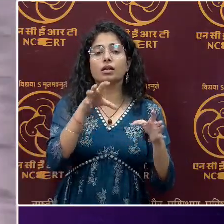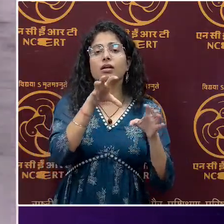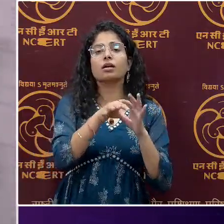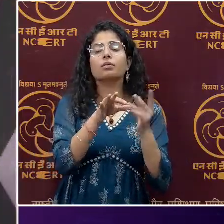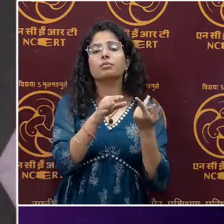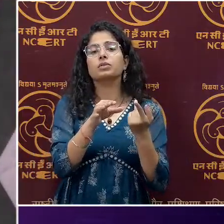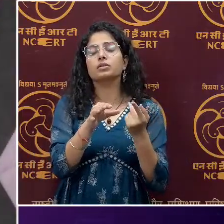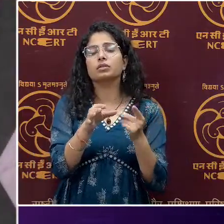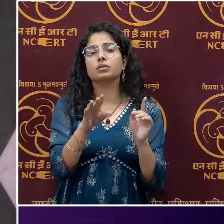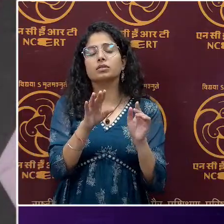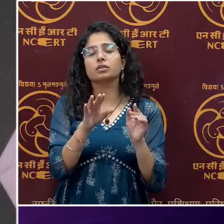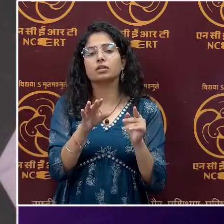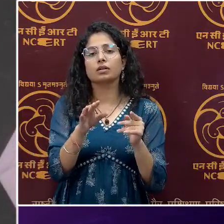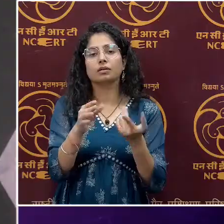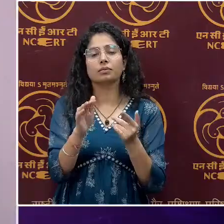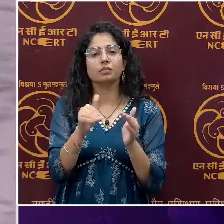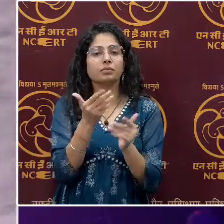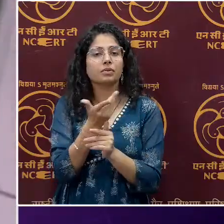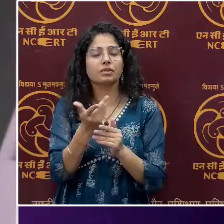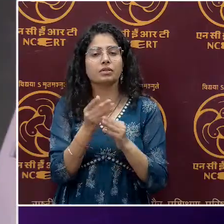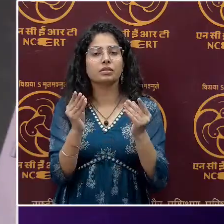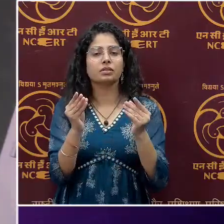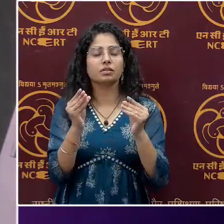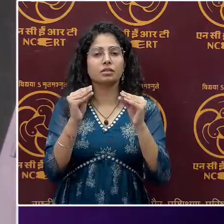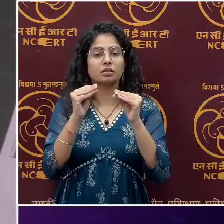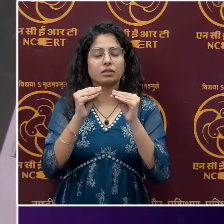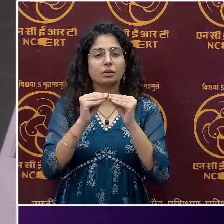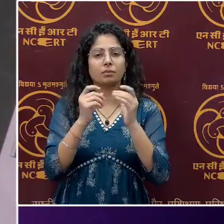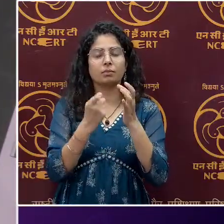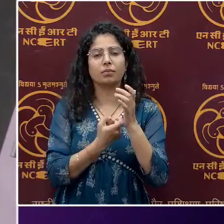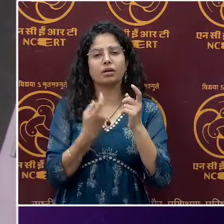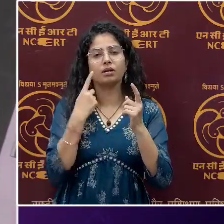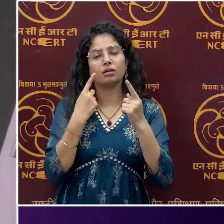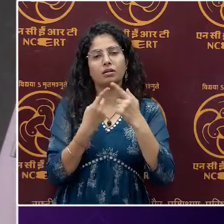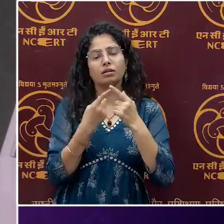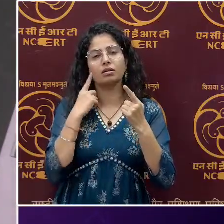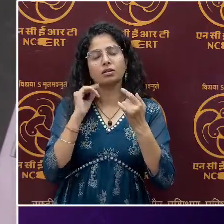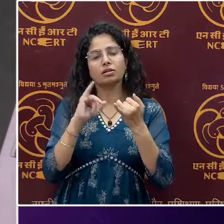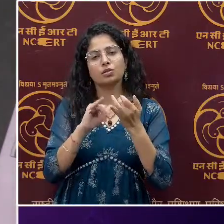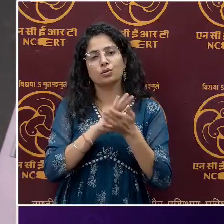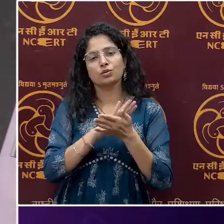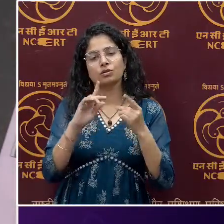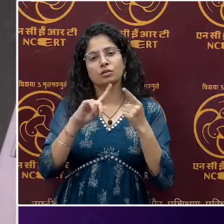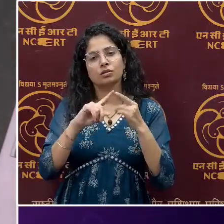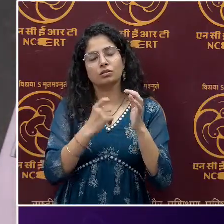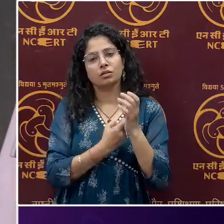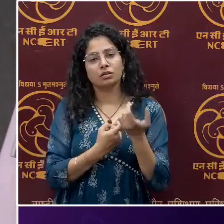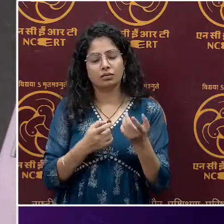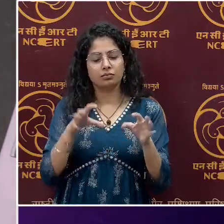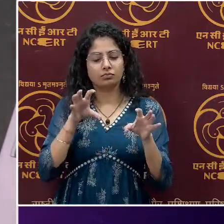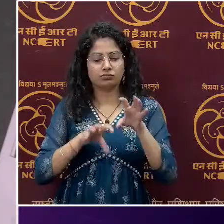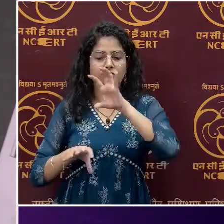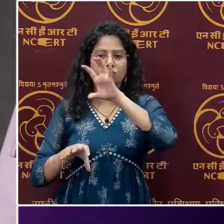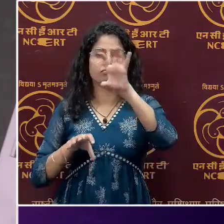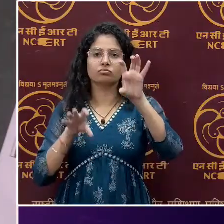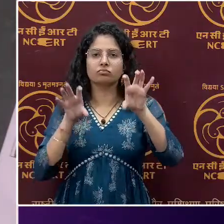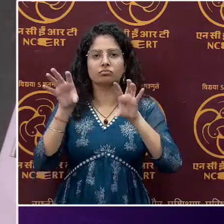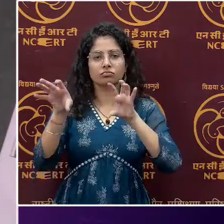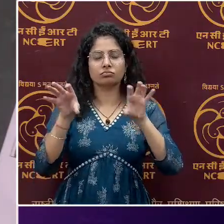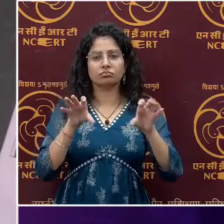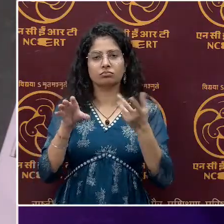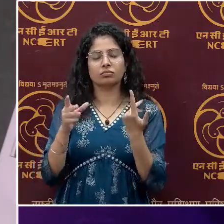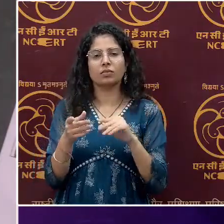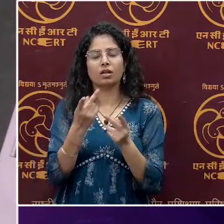And ma'am, look at this map. These are the provinces Rajputana and